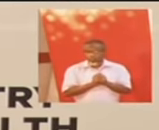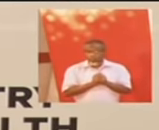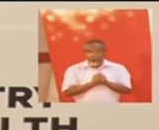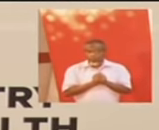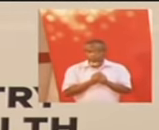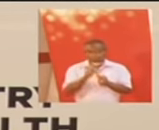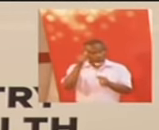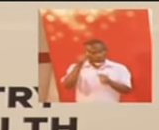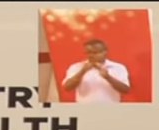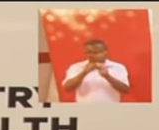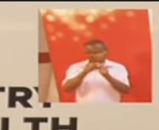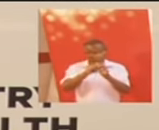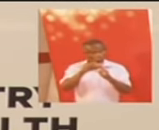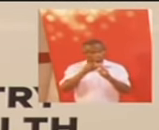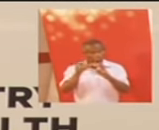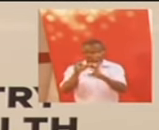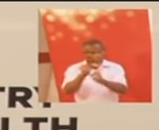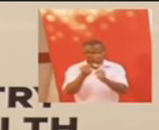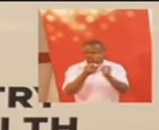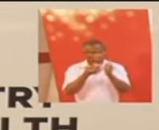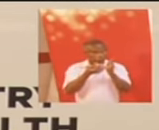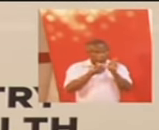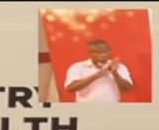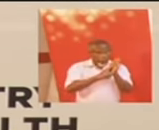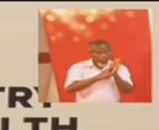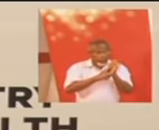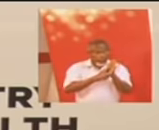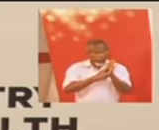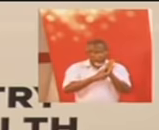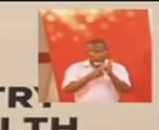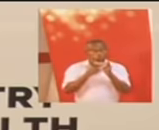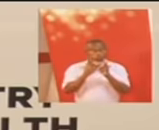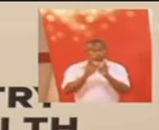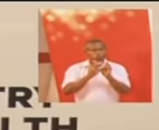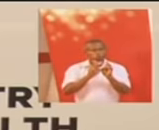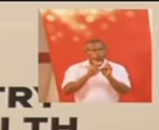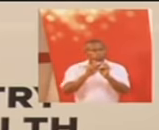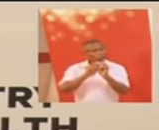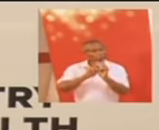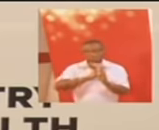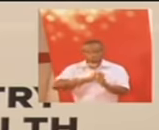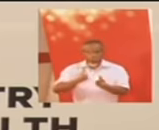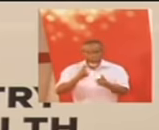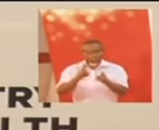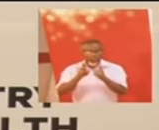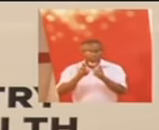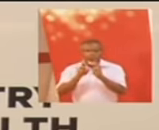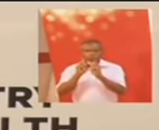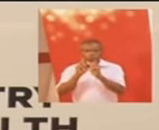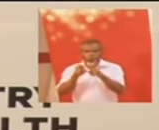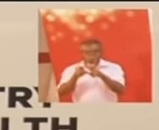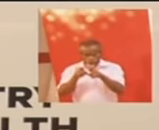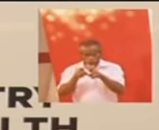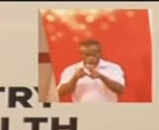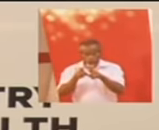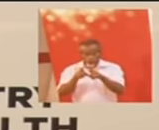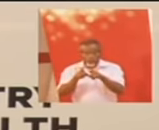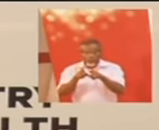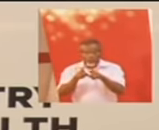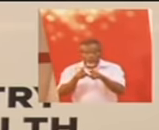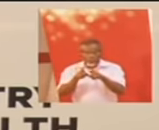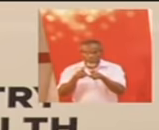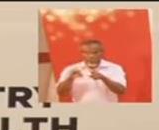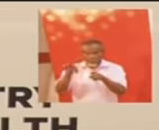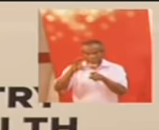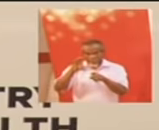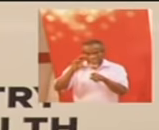Lab to the county medical officers of health. They have a dashboard every day. They contact everyone that they have been notified